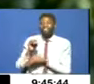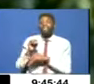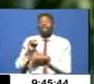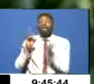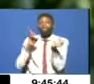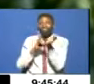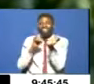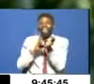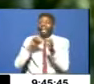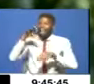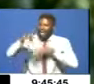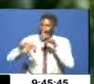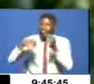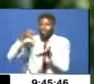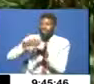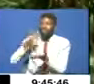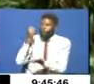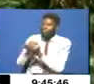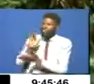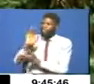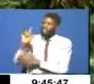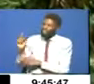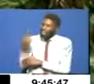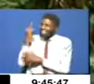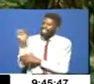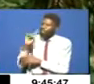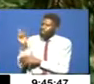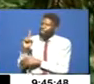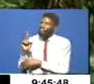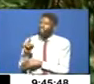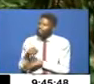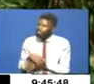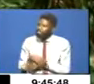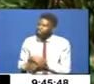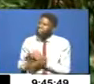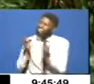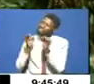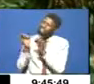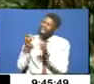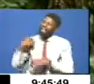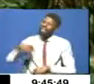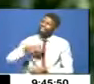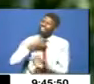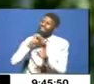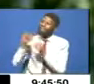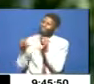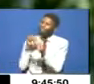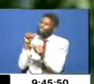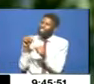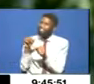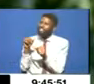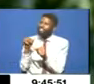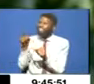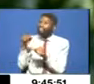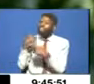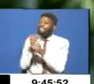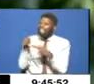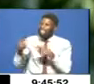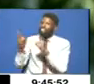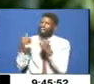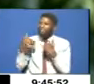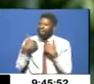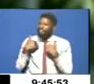those. In fact, your office was the first in Nairobi. Yeah. Just talk to us about, this must have exposed you to very big